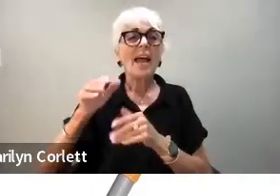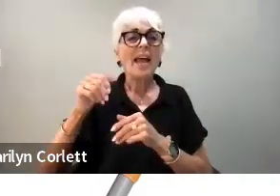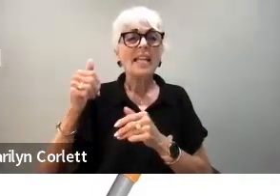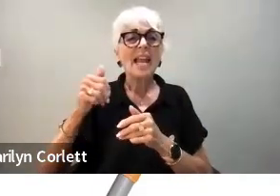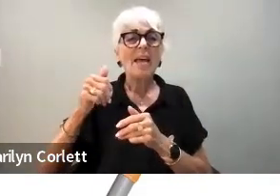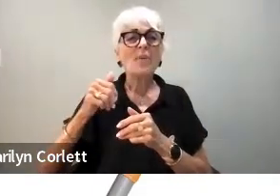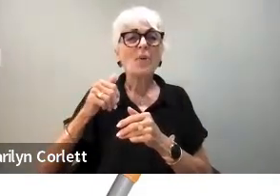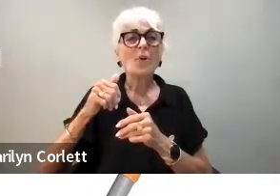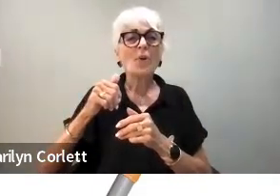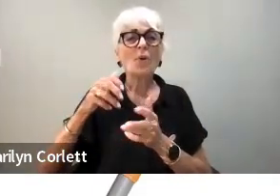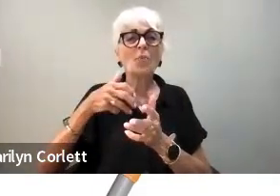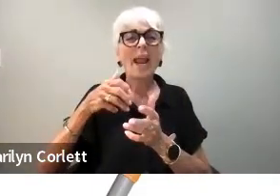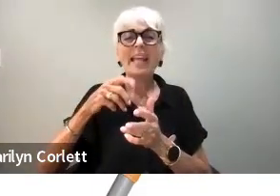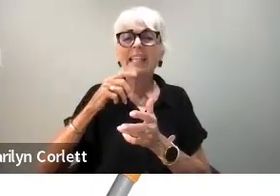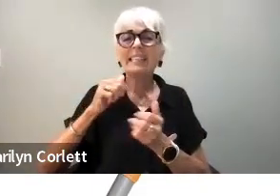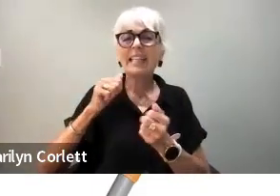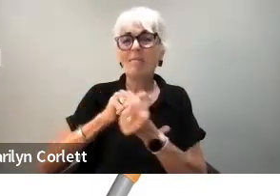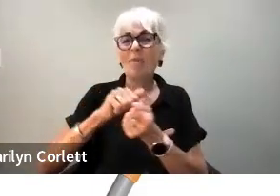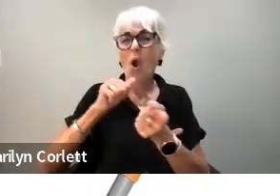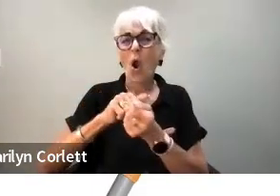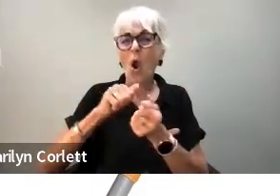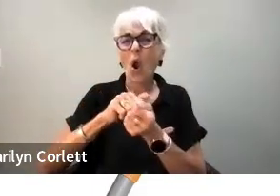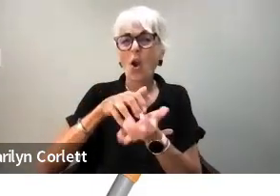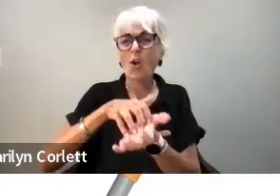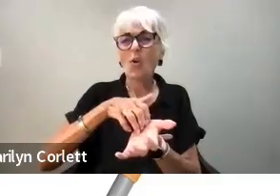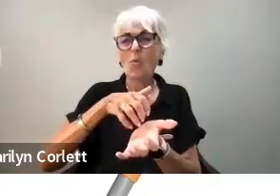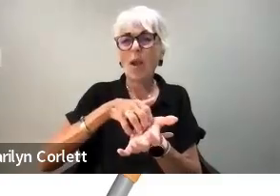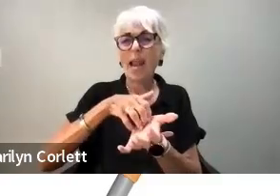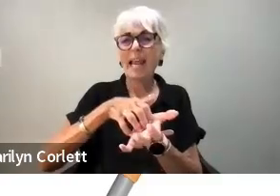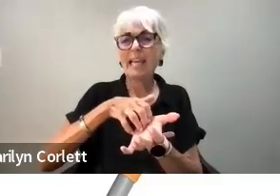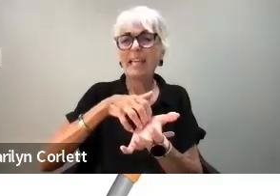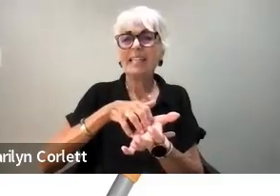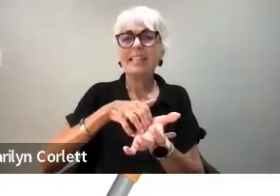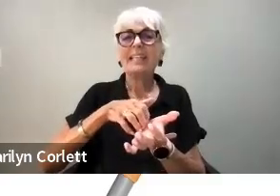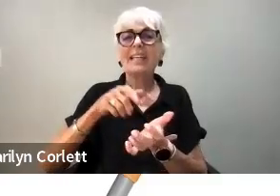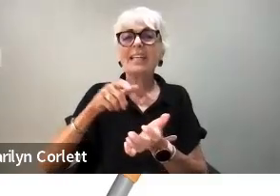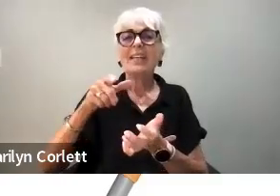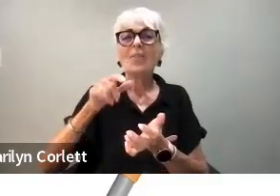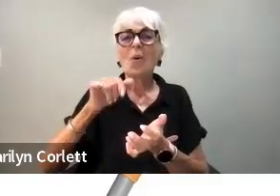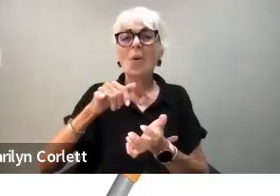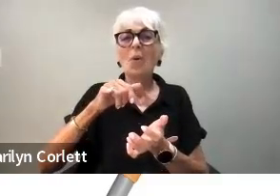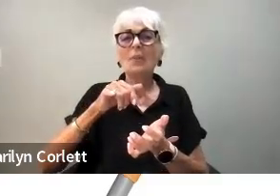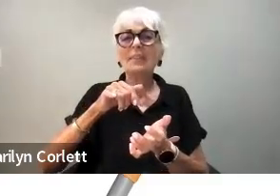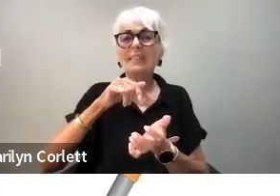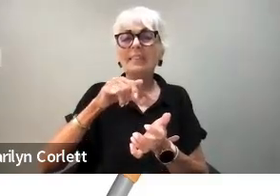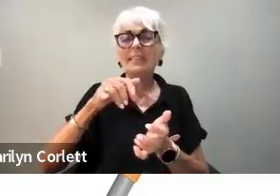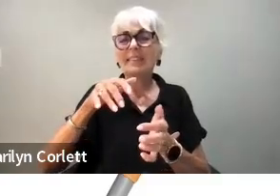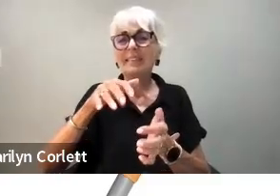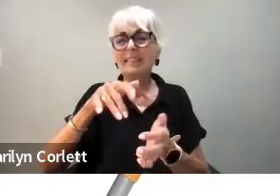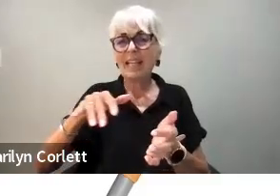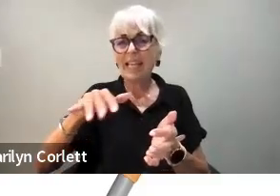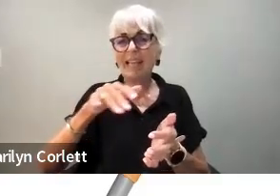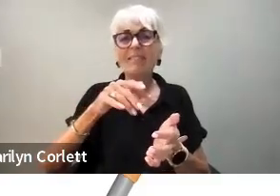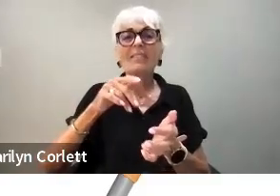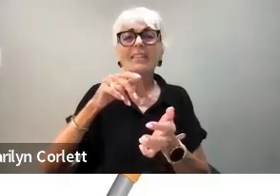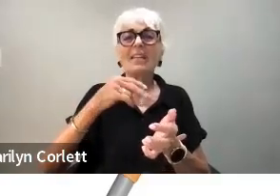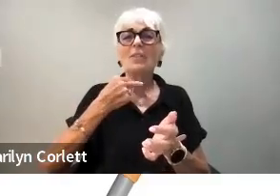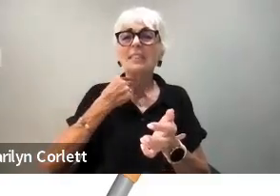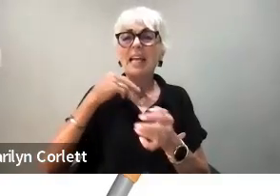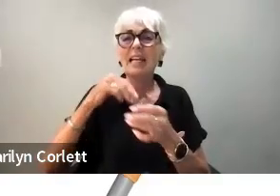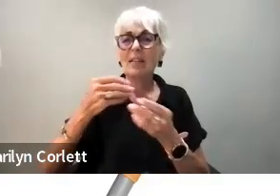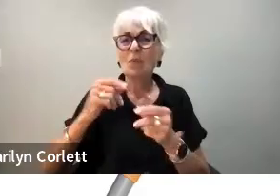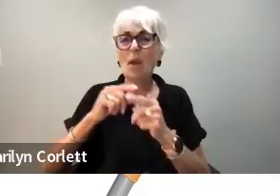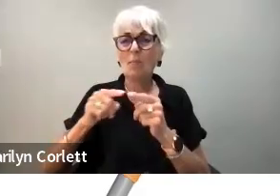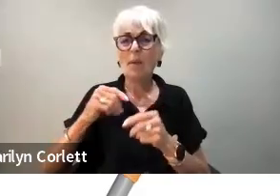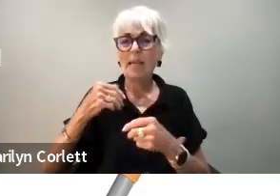a hard rake, so getting the leaves that are in really difficult spots or stuck to the ground, but this has an ergonomic handle on